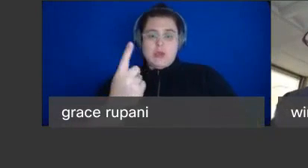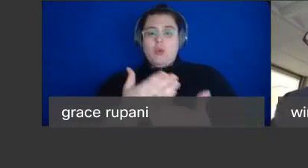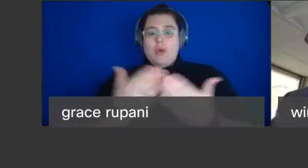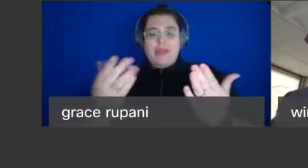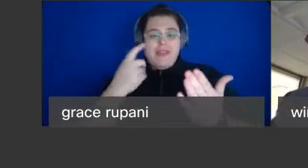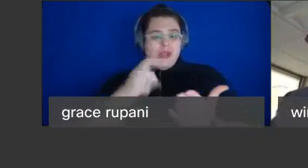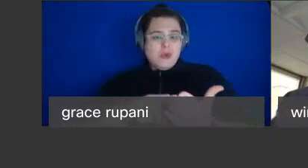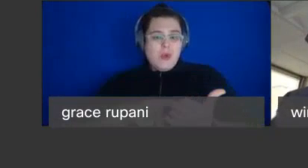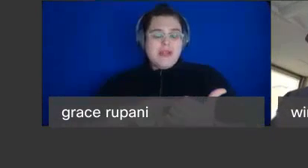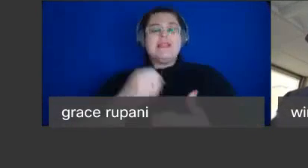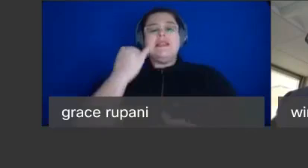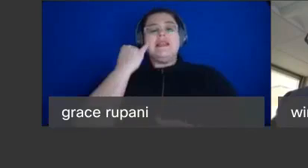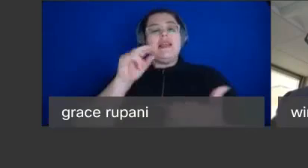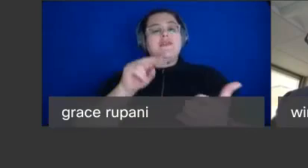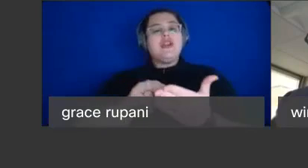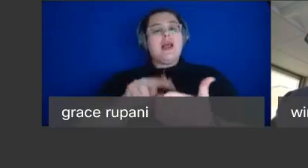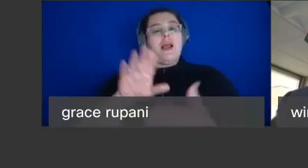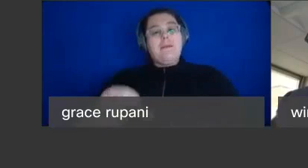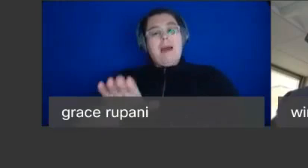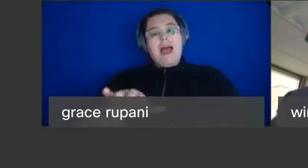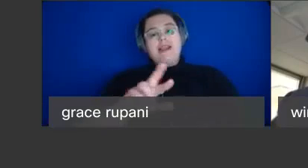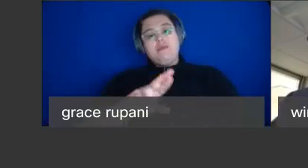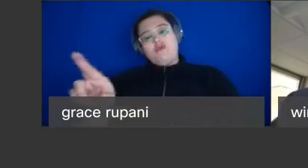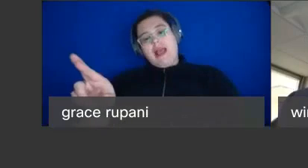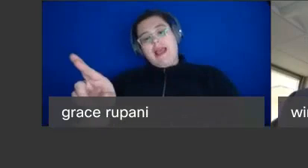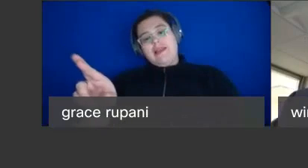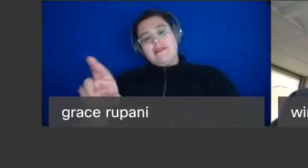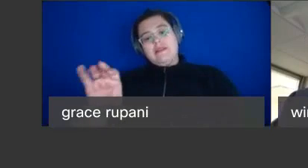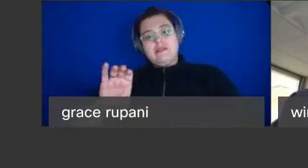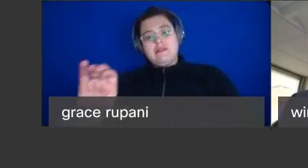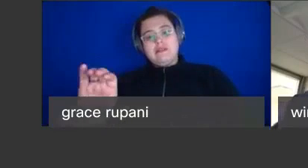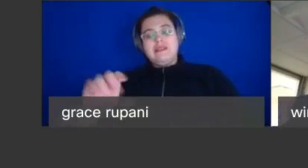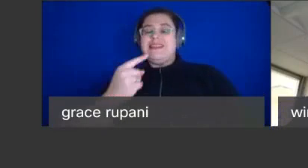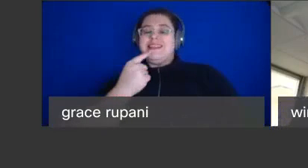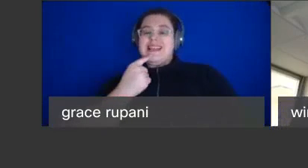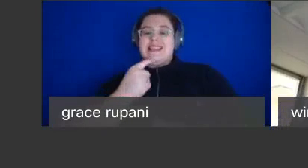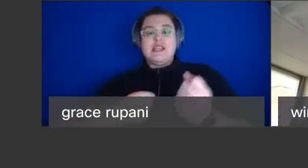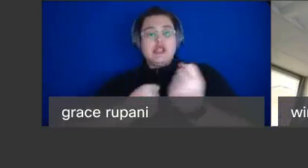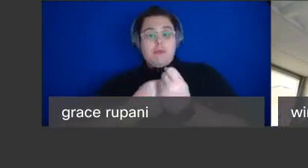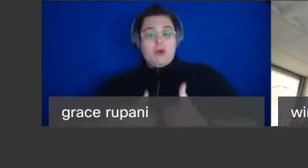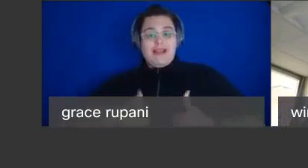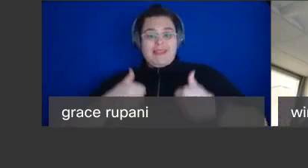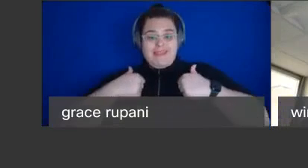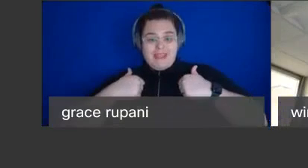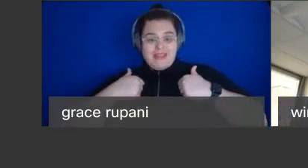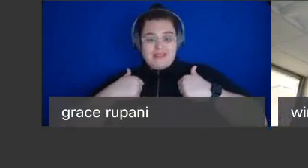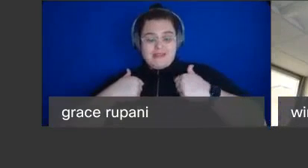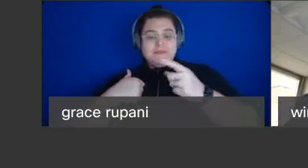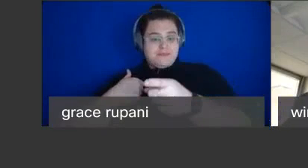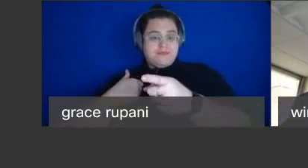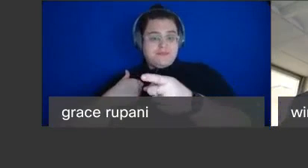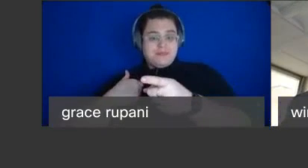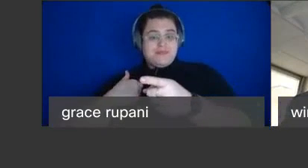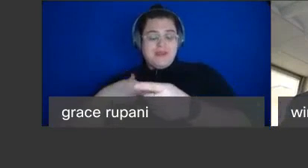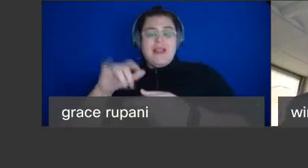very bottom of the right pie chart, it says supported living. That number was the number